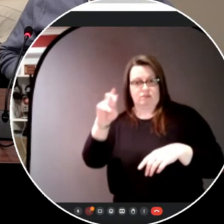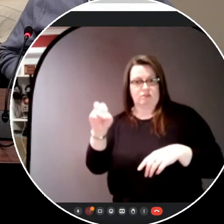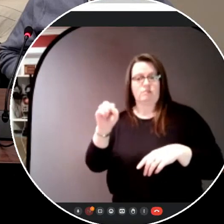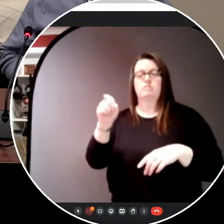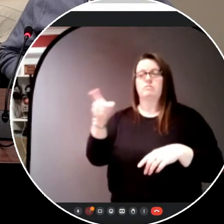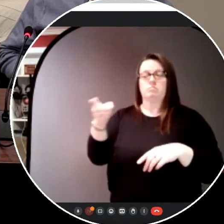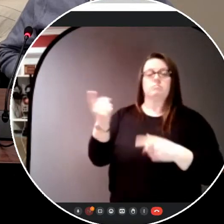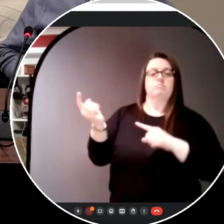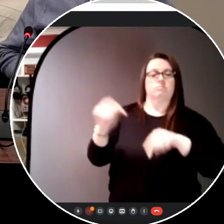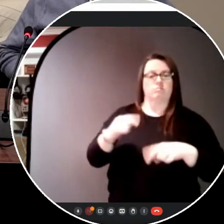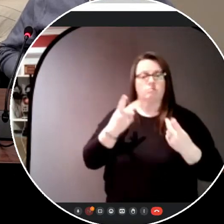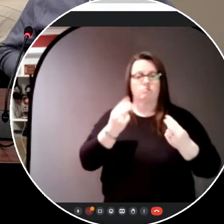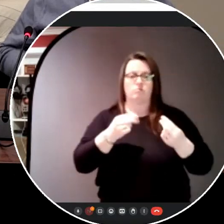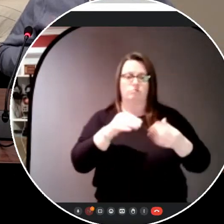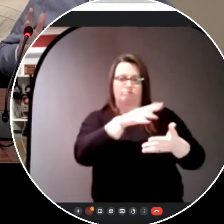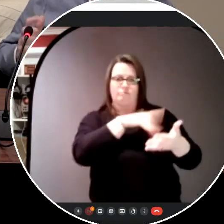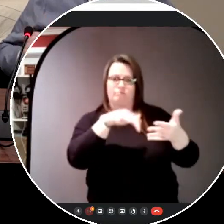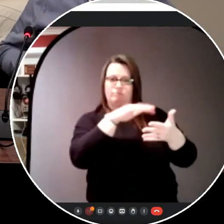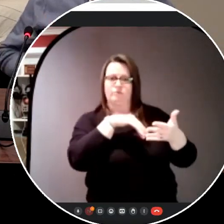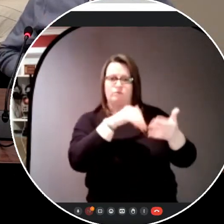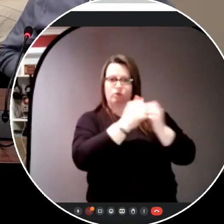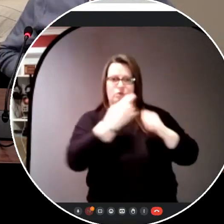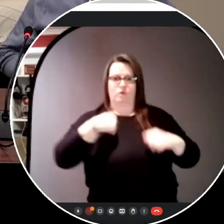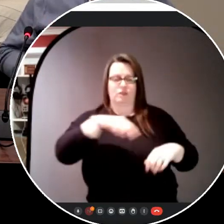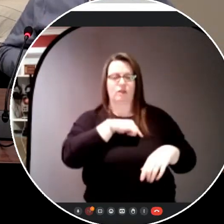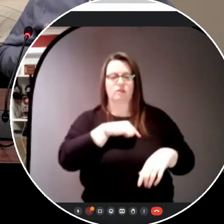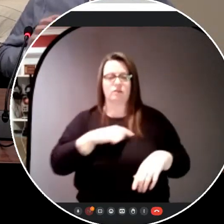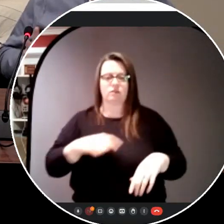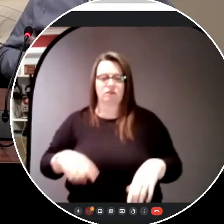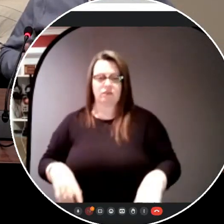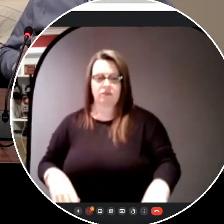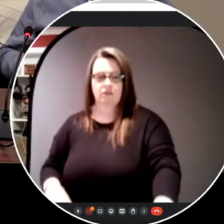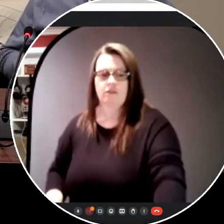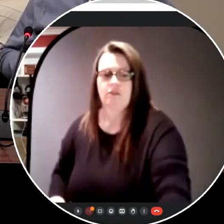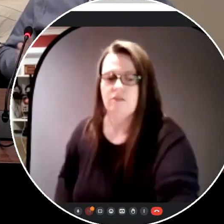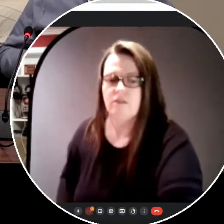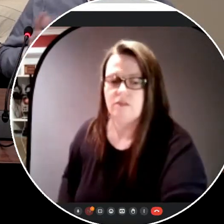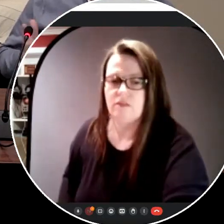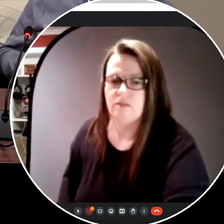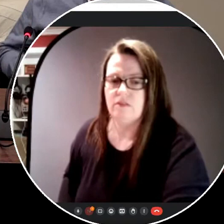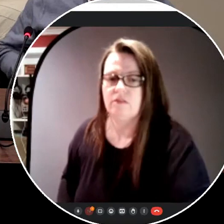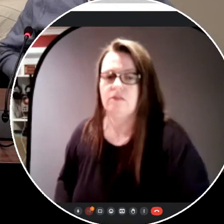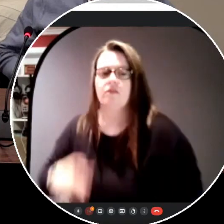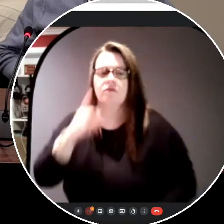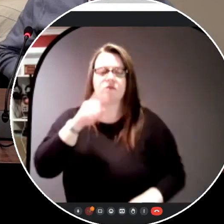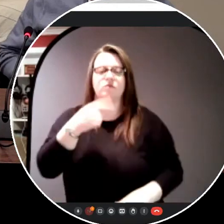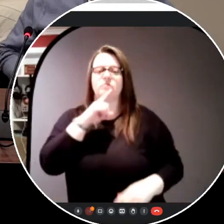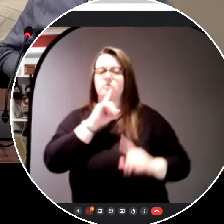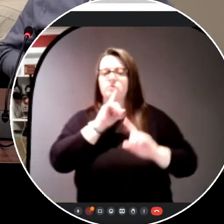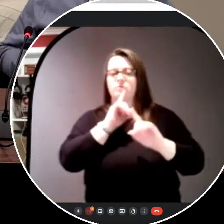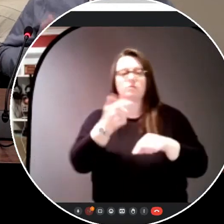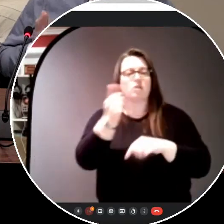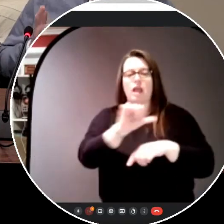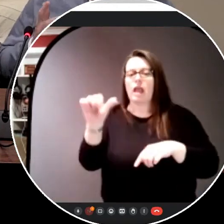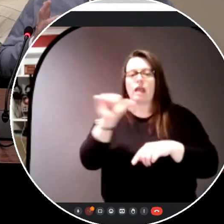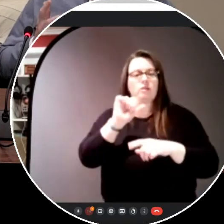of trustees. And the financial statements that were presented actually cover three